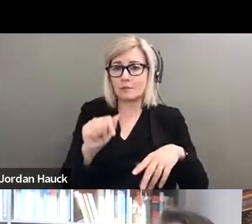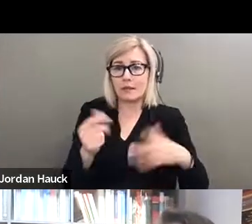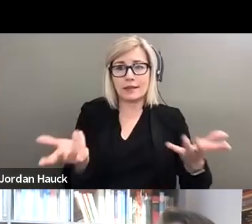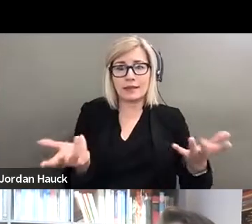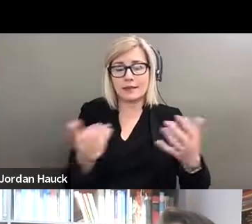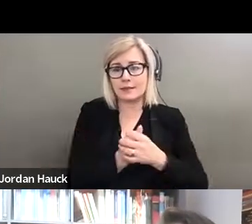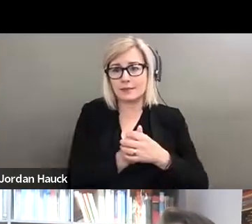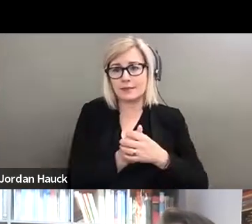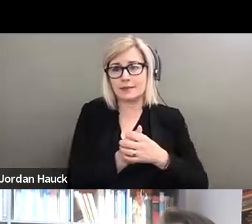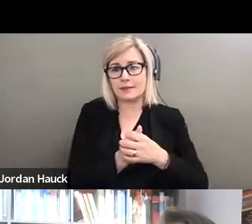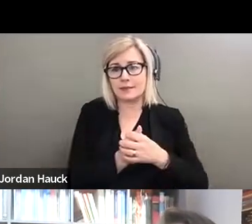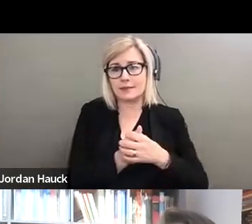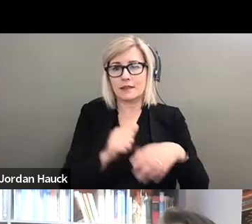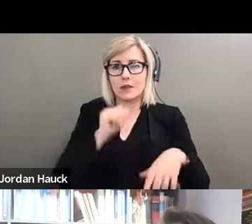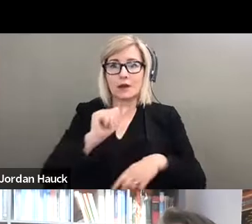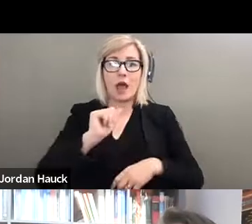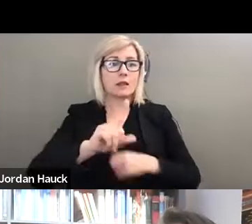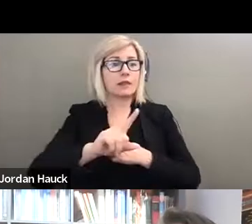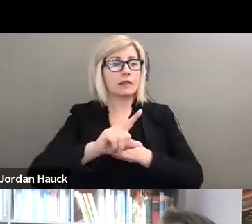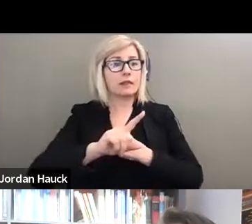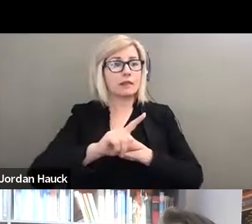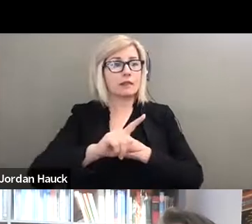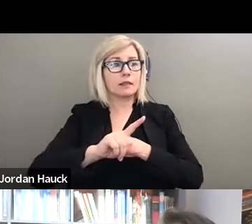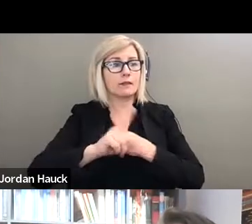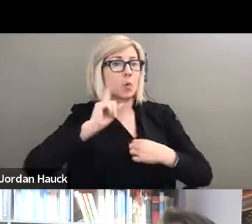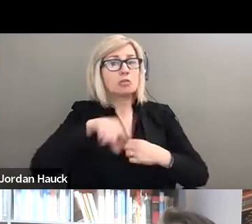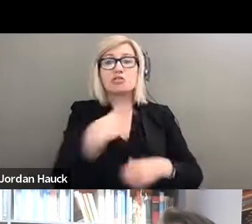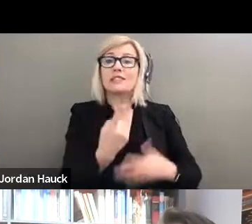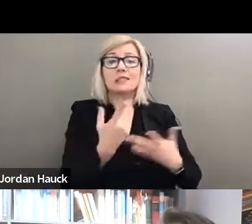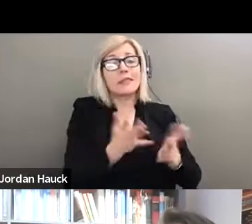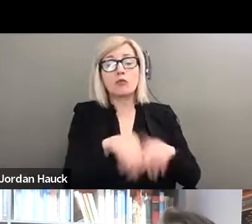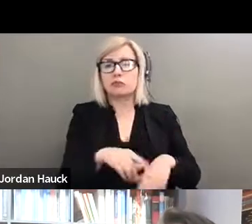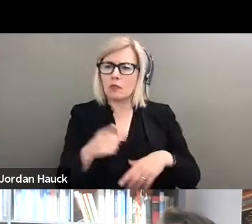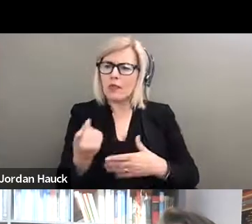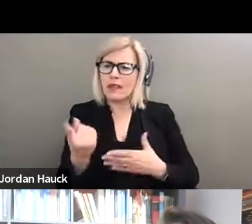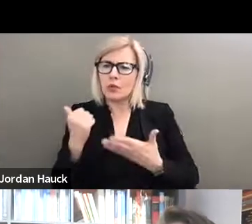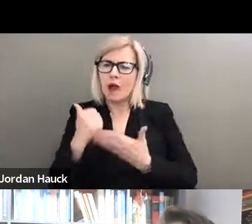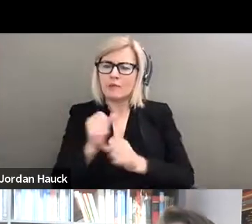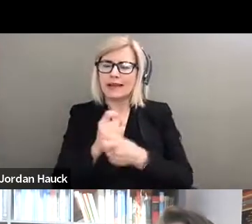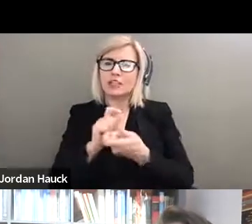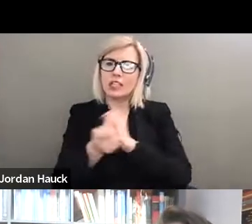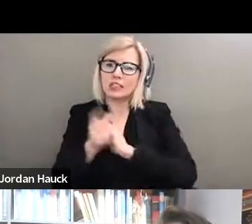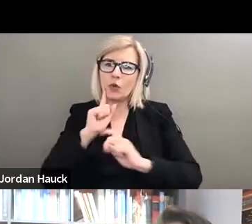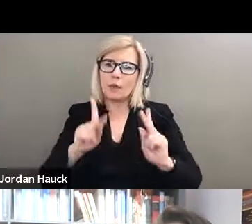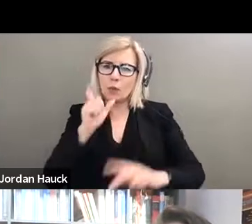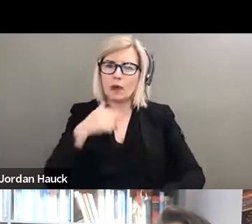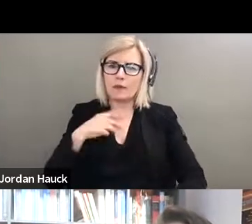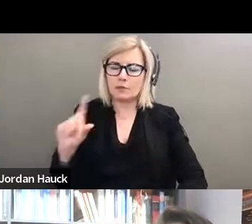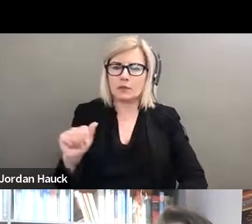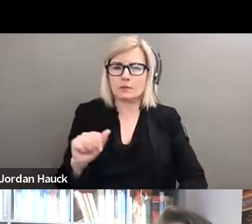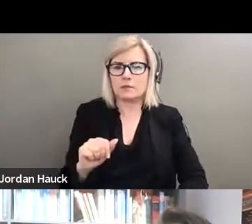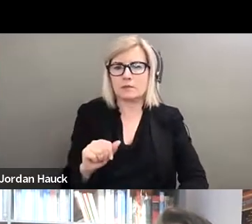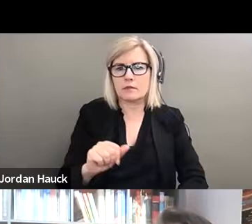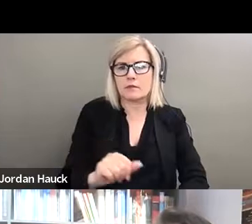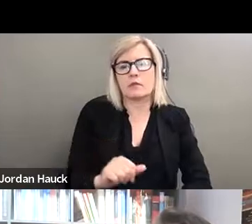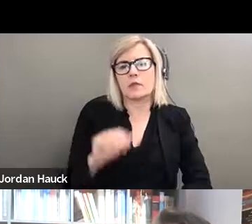mean, they're not there just to be there. They're there to make a change for people with disabilities. Thank you, Brady.